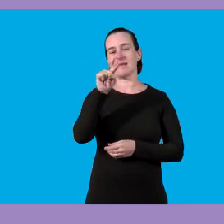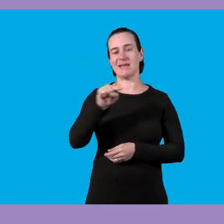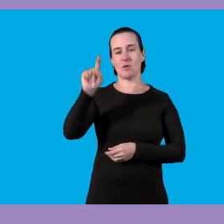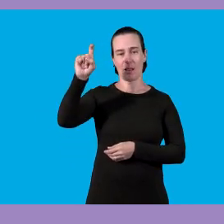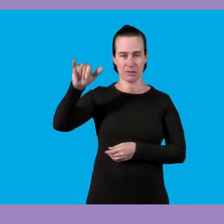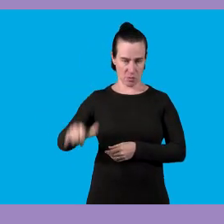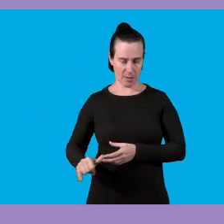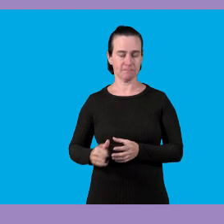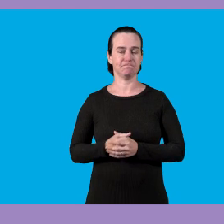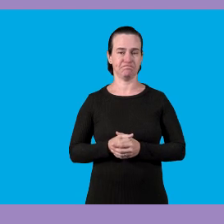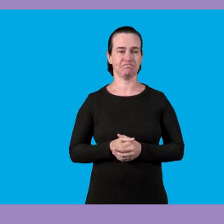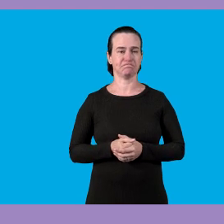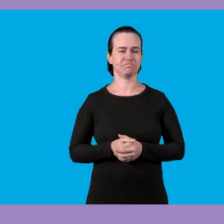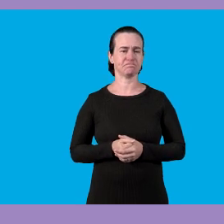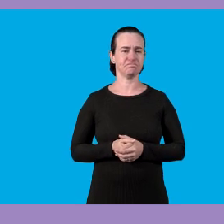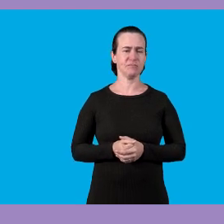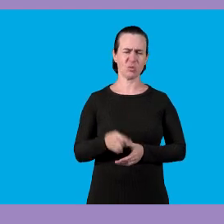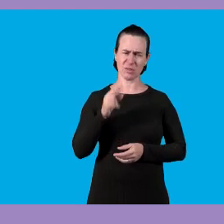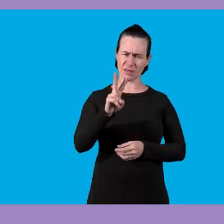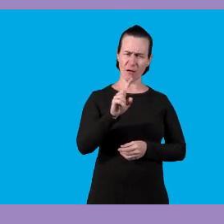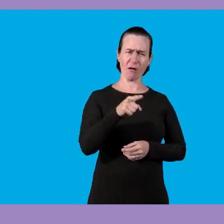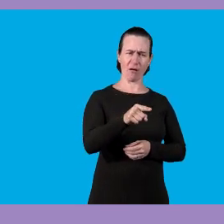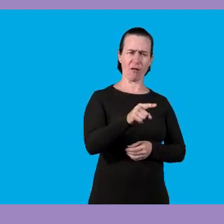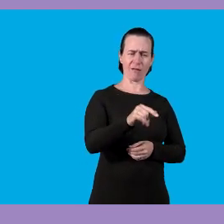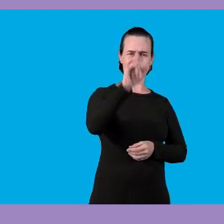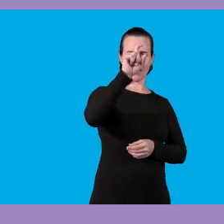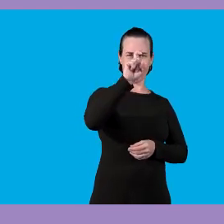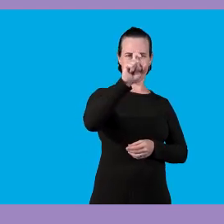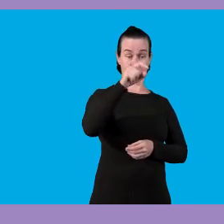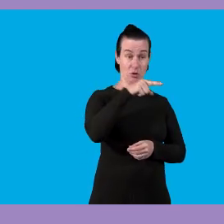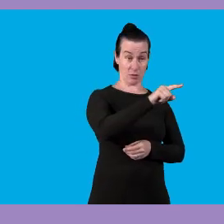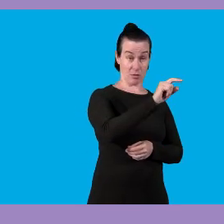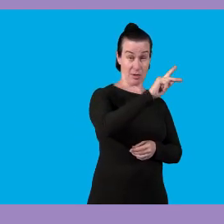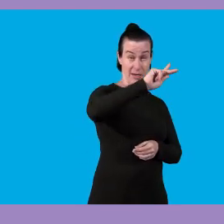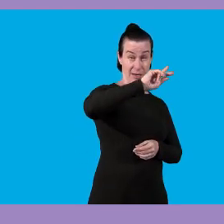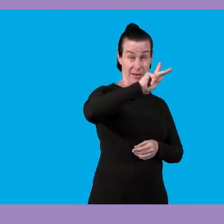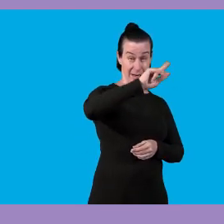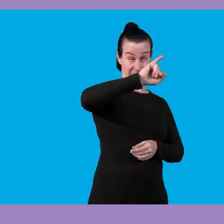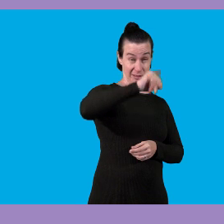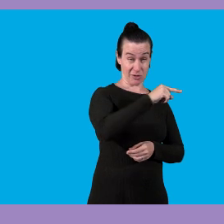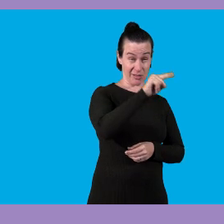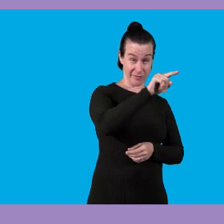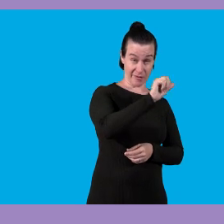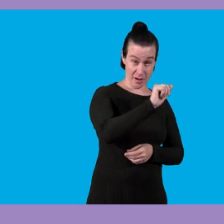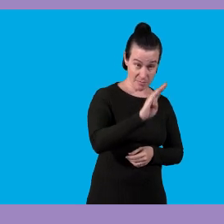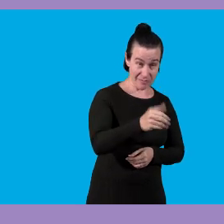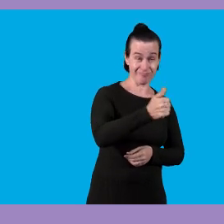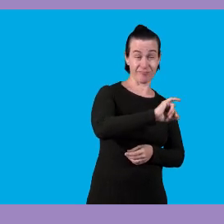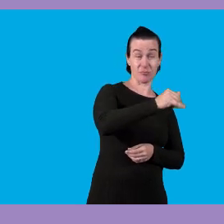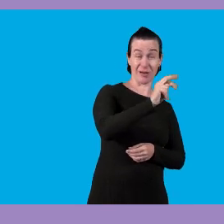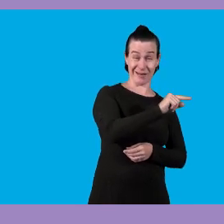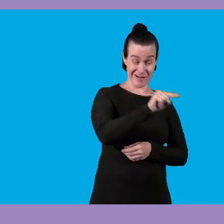sides would give us X divided by Y. And because the ratios are the same, therefore these sides would be proportional.